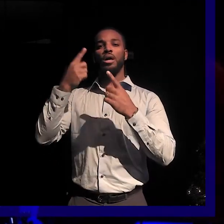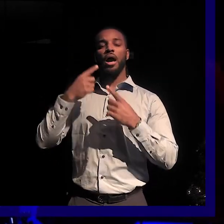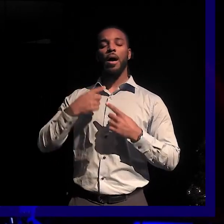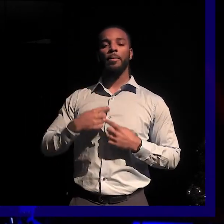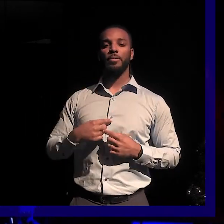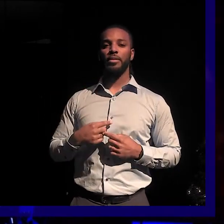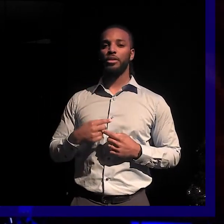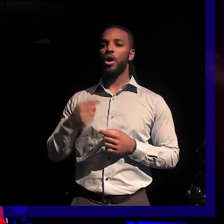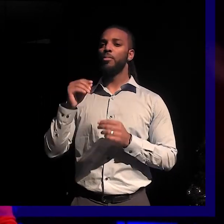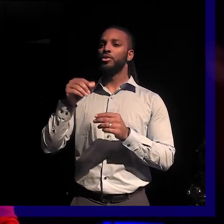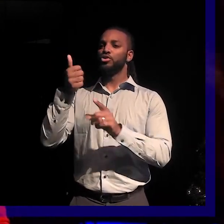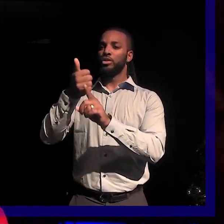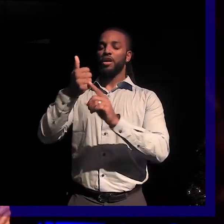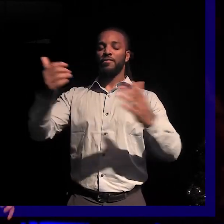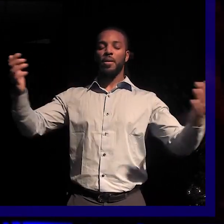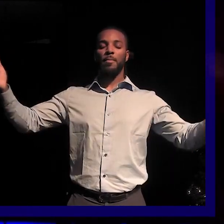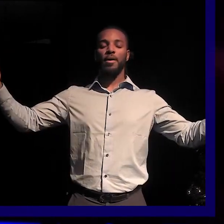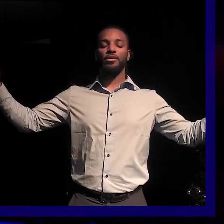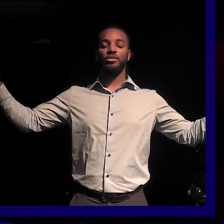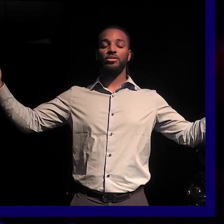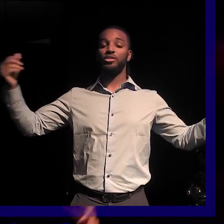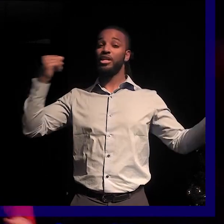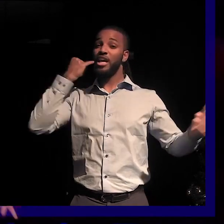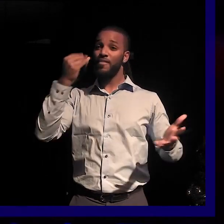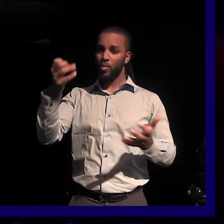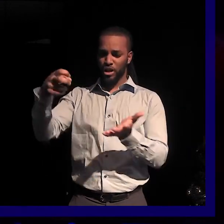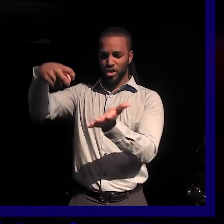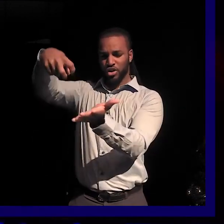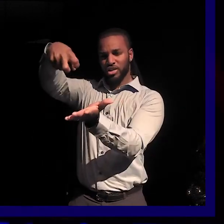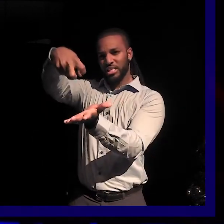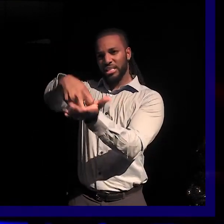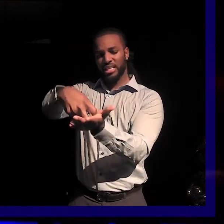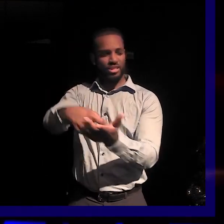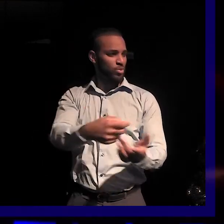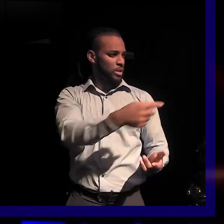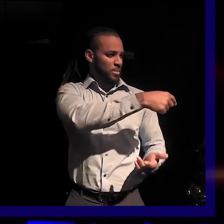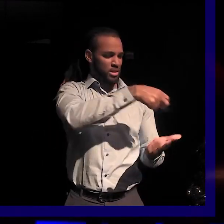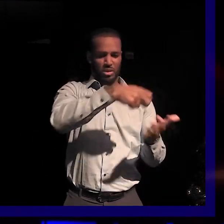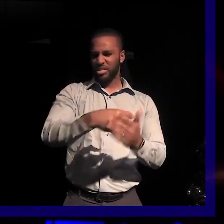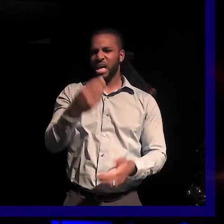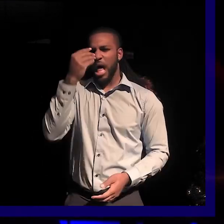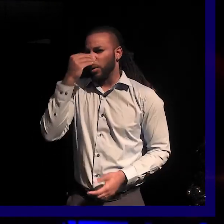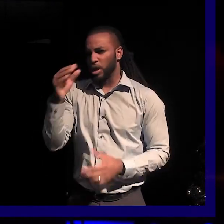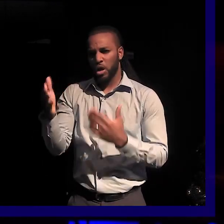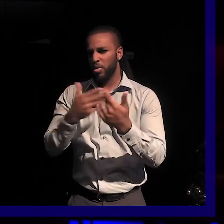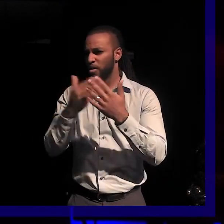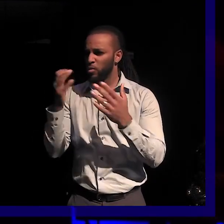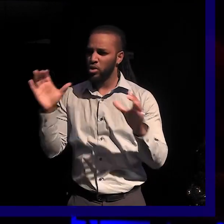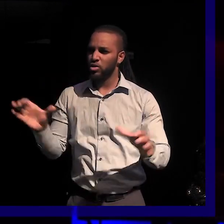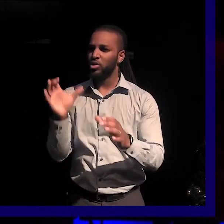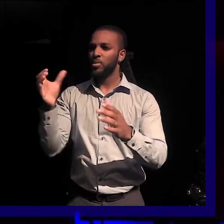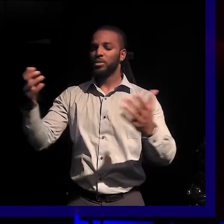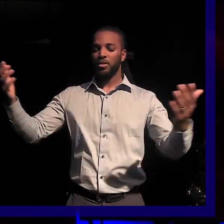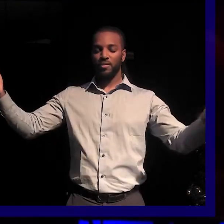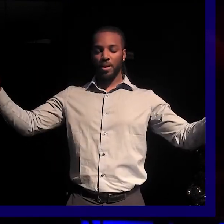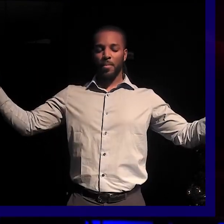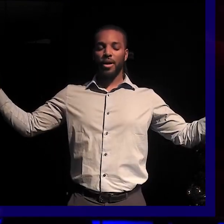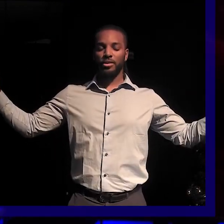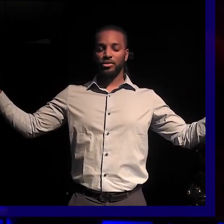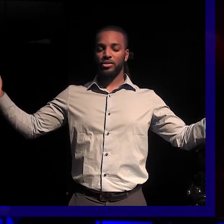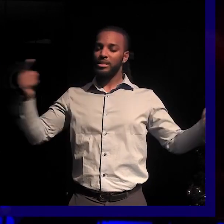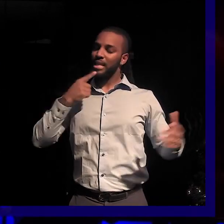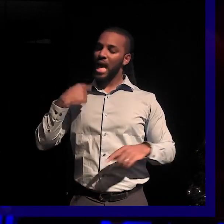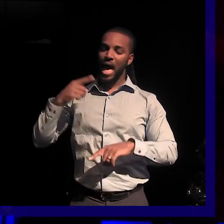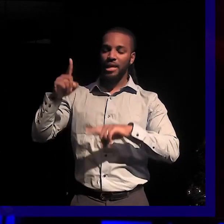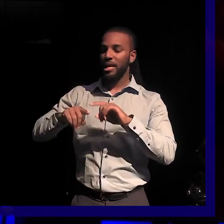Put yourself in a posture. If you want to get on your knees, if you want to come down to the altar, get on your knees. I don't care what you do. Put yourself in a posture that says, I cannot